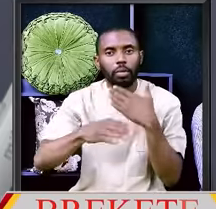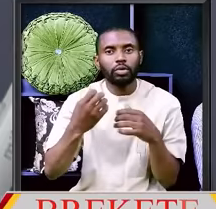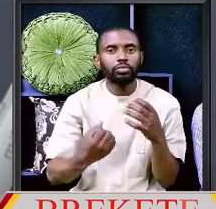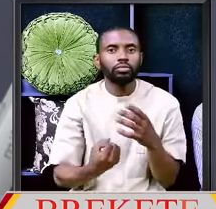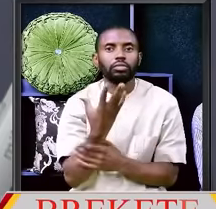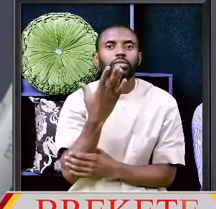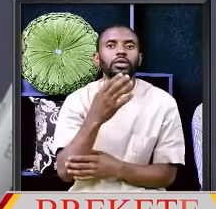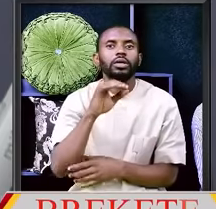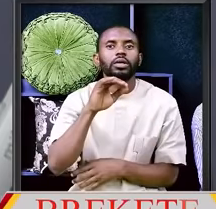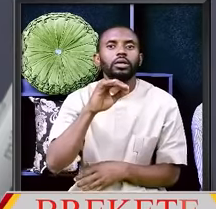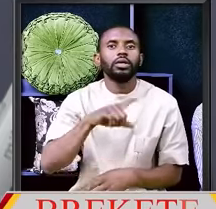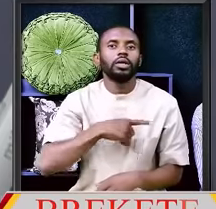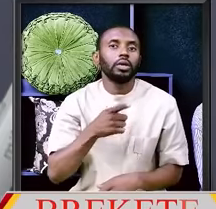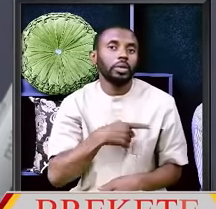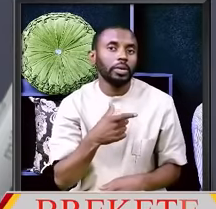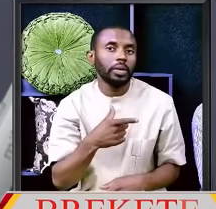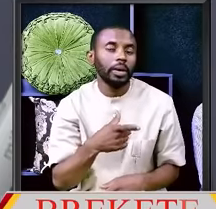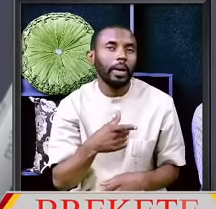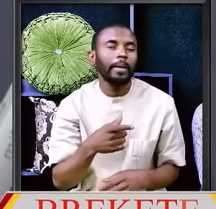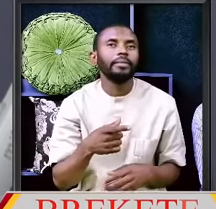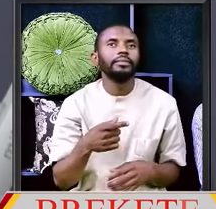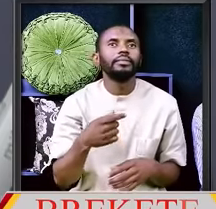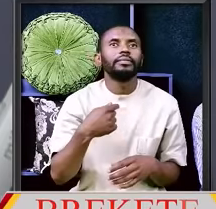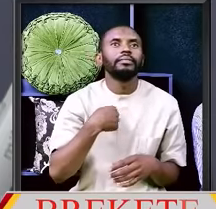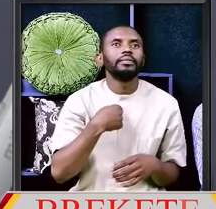and my wife now Yoruba, so I know